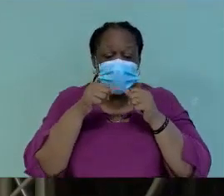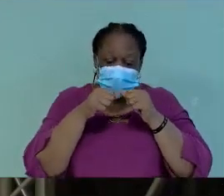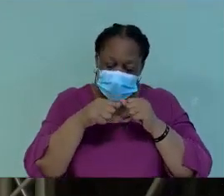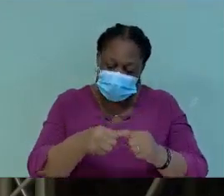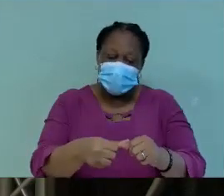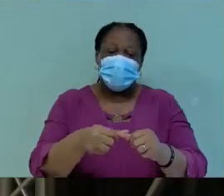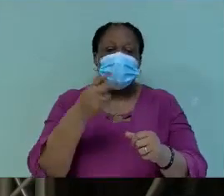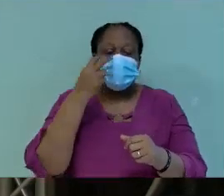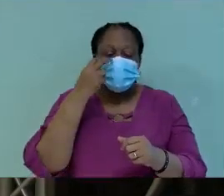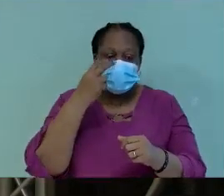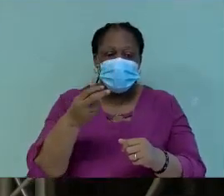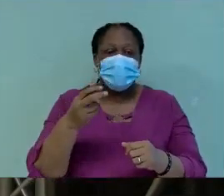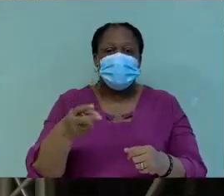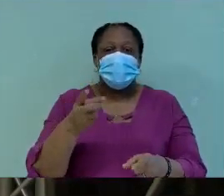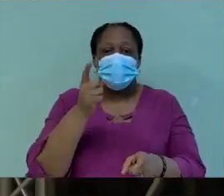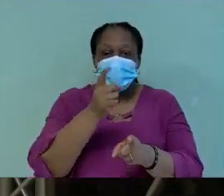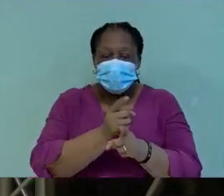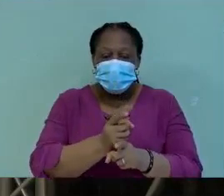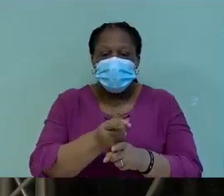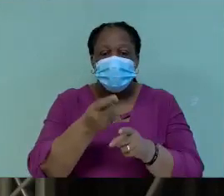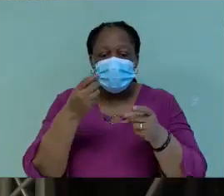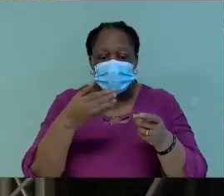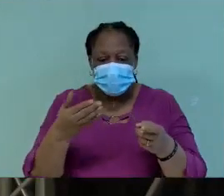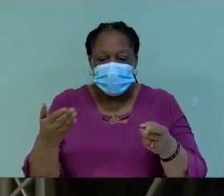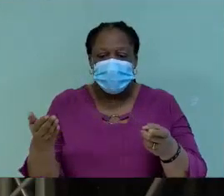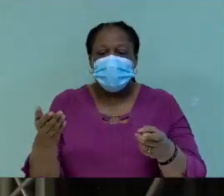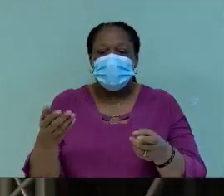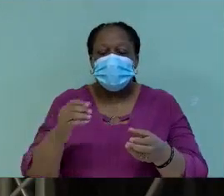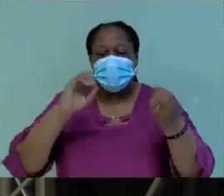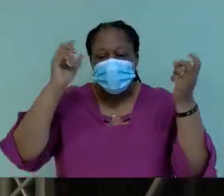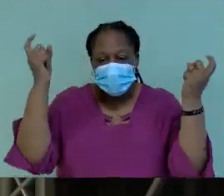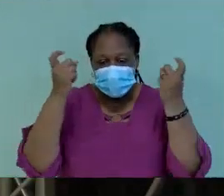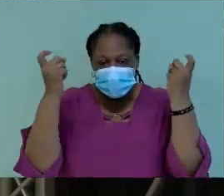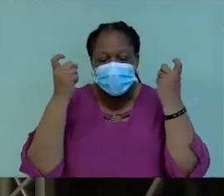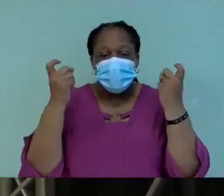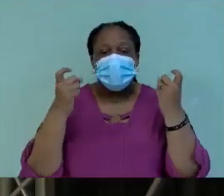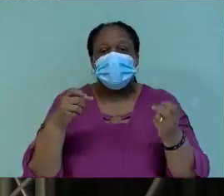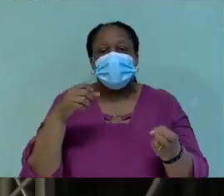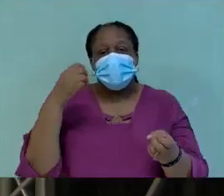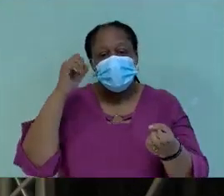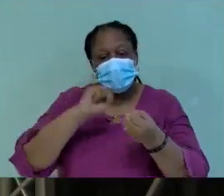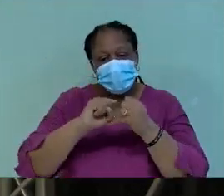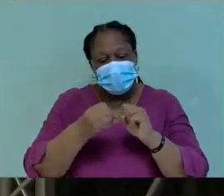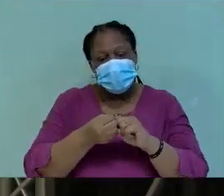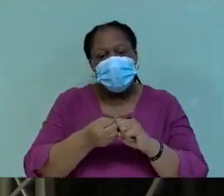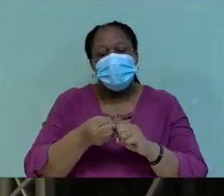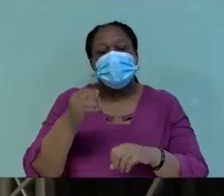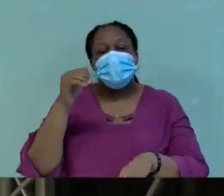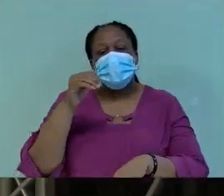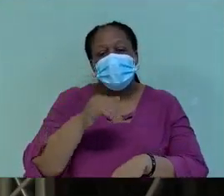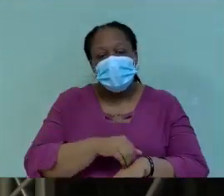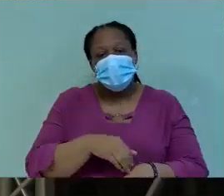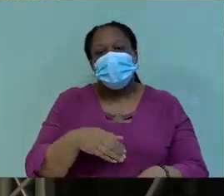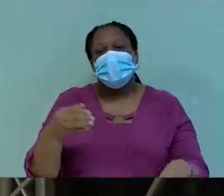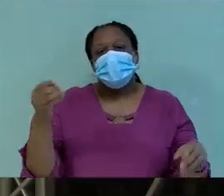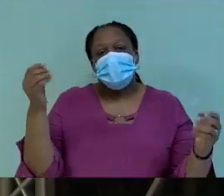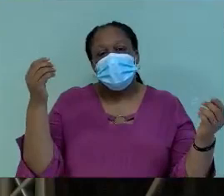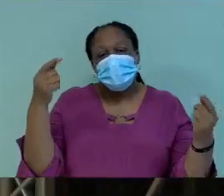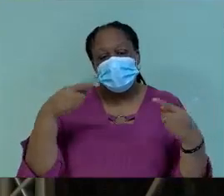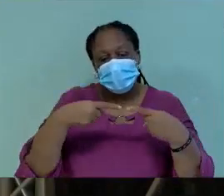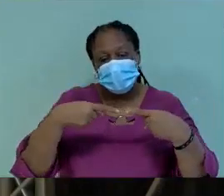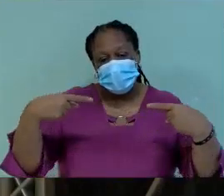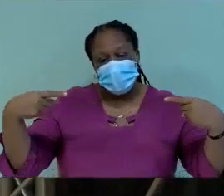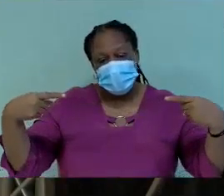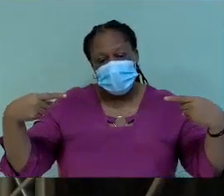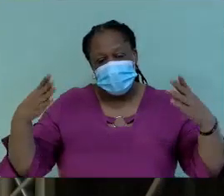see positive outcomes and win the fight against this invisible enemy. Hashtag stay safe and